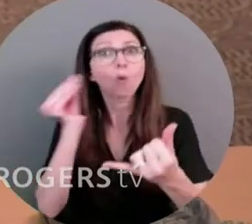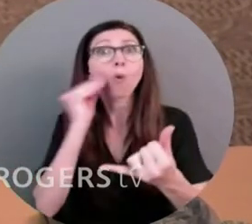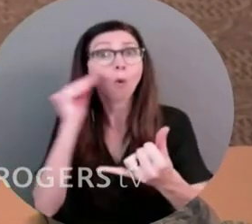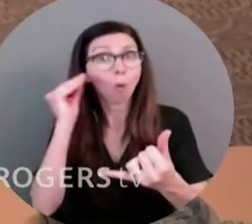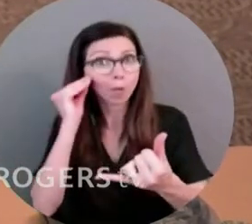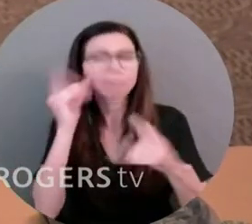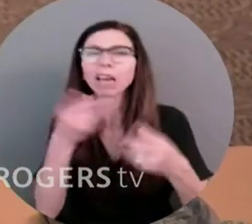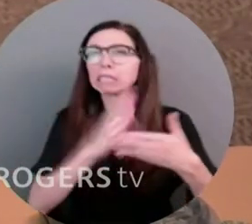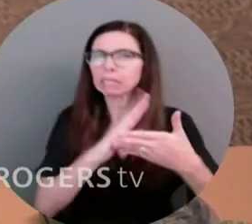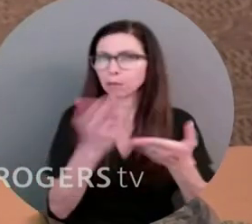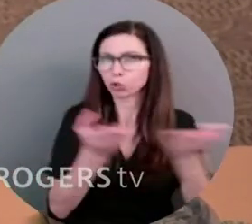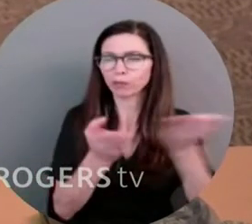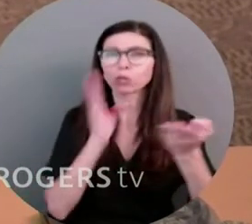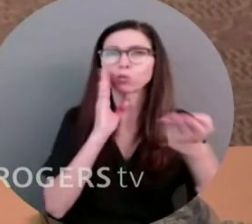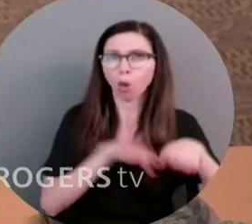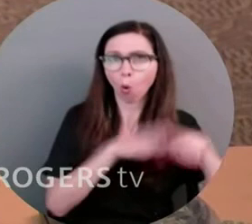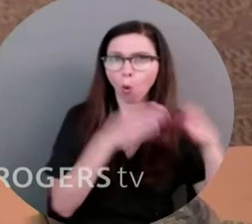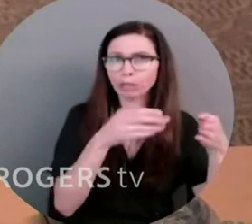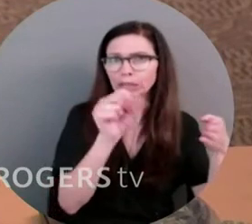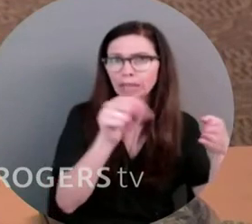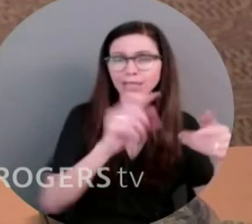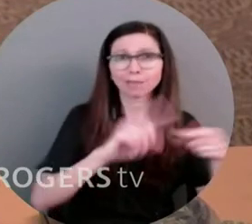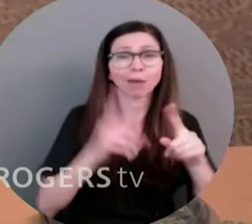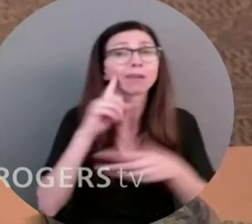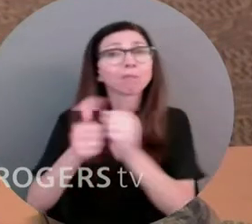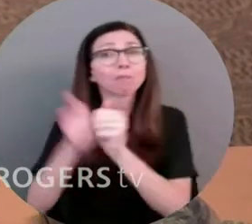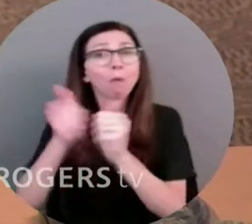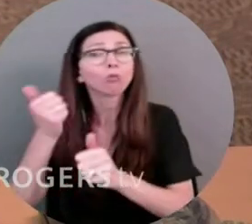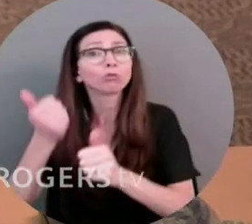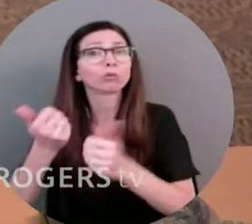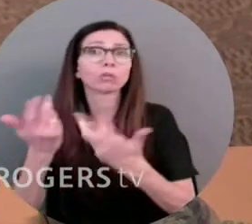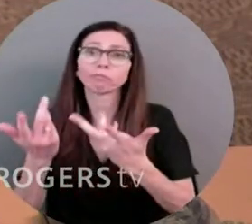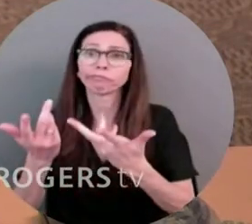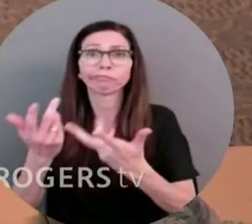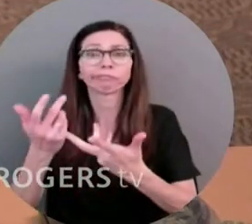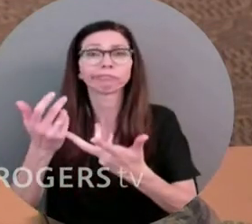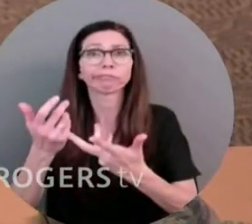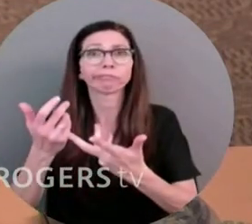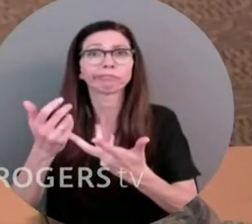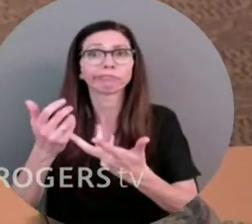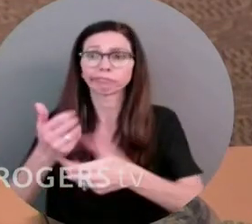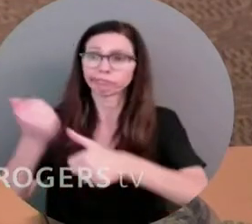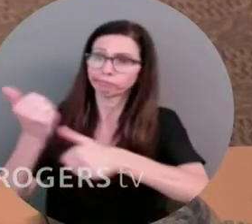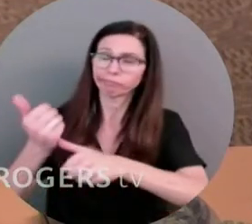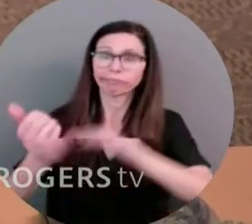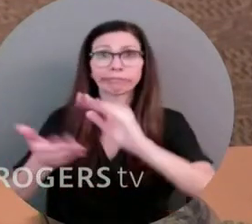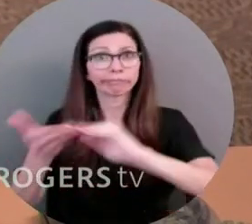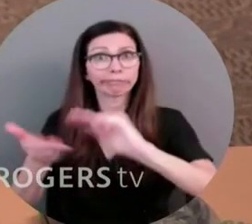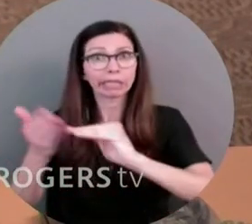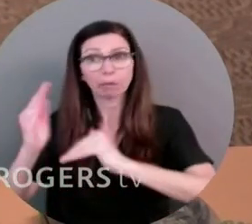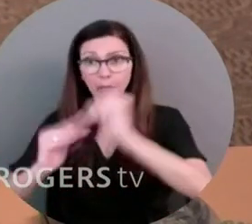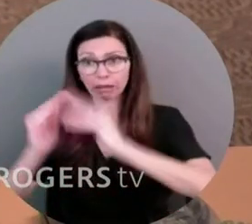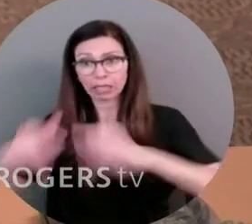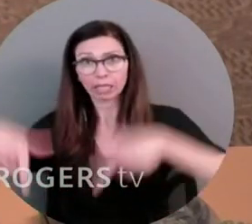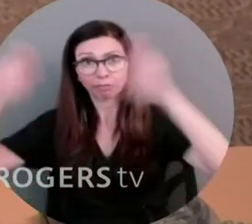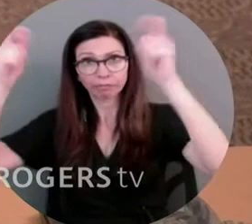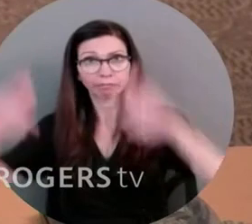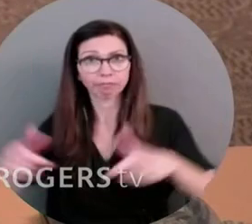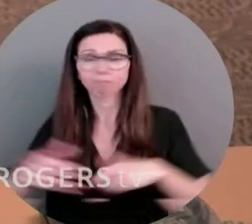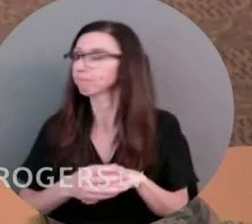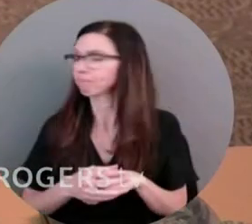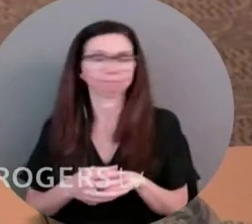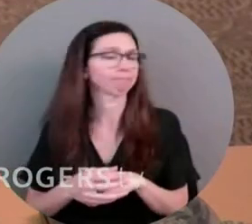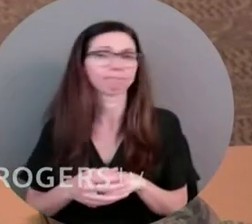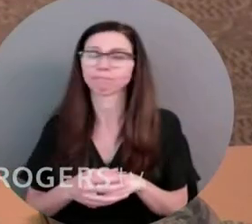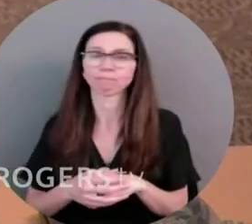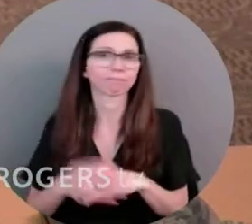but most of our administrative buildings will not be occupied for the summer, is where we're sitting right now, and it could be longer. We're